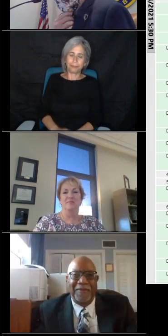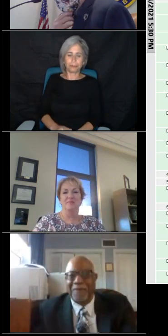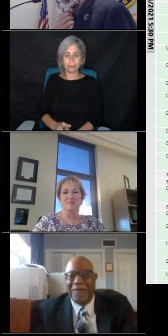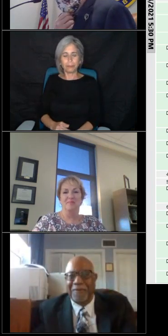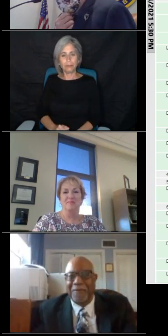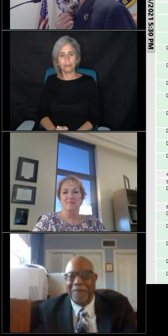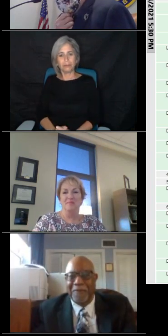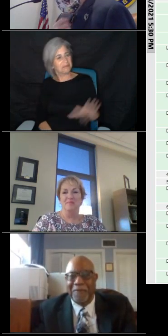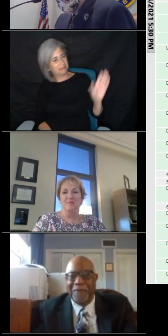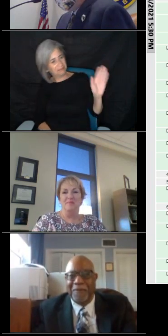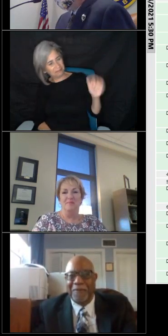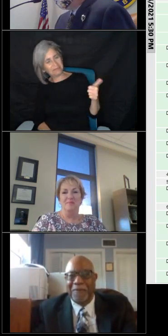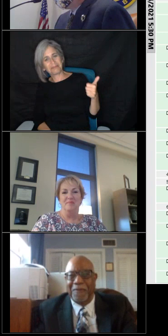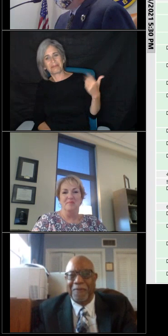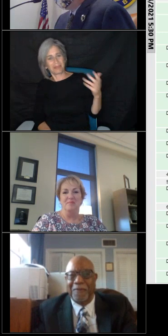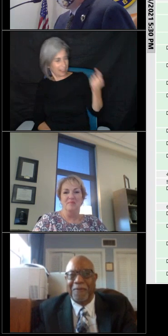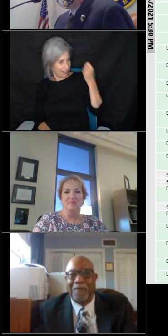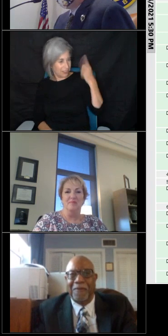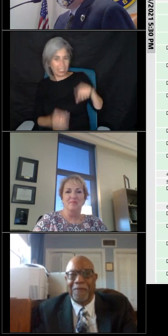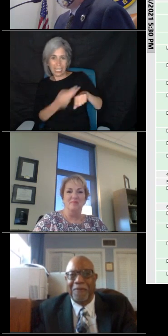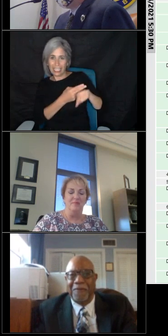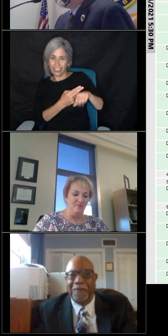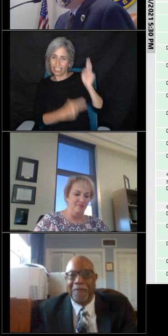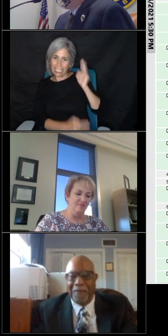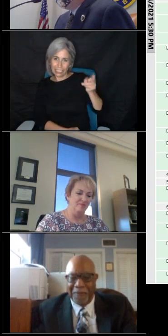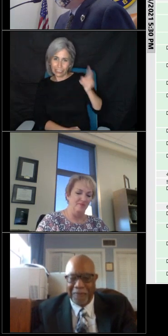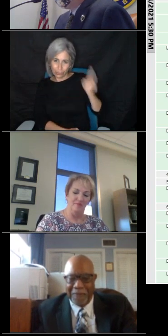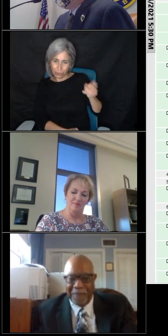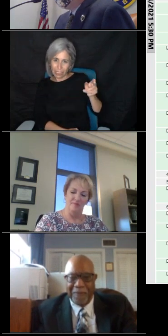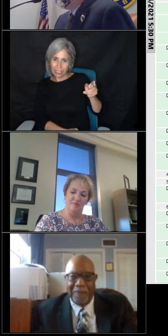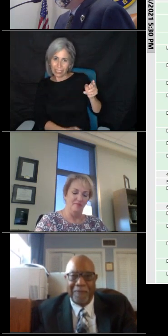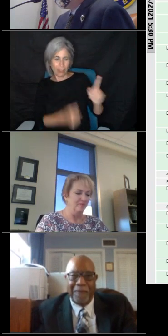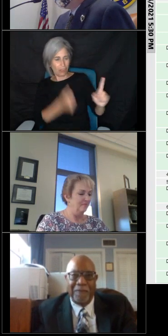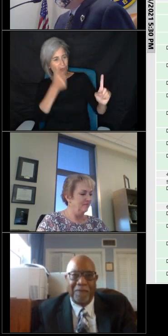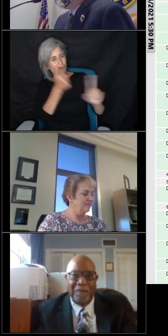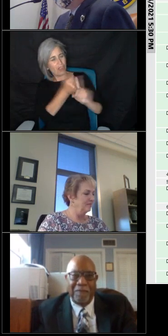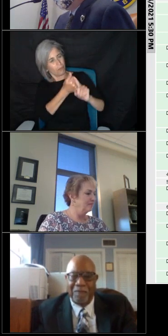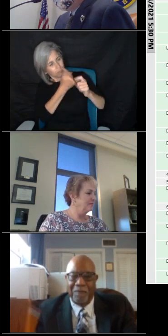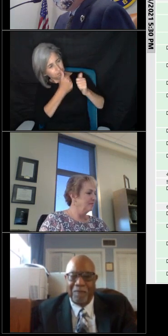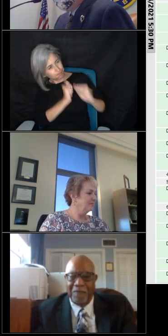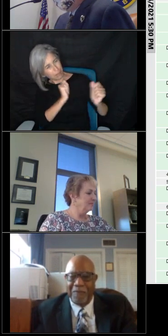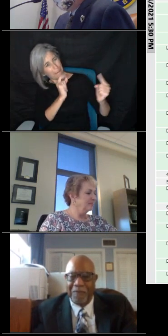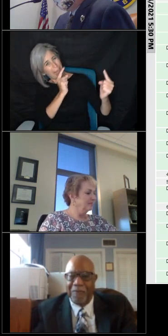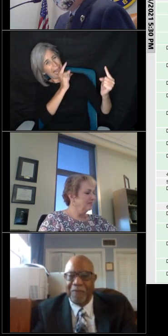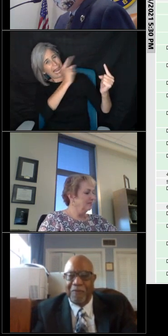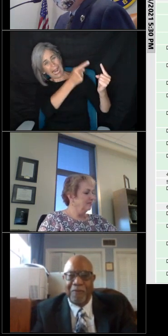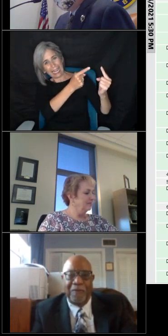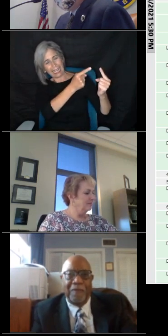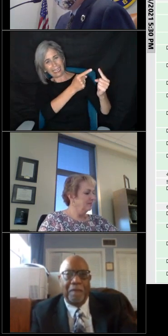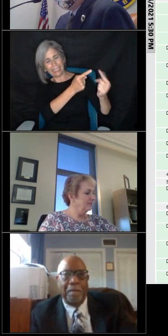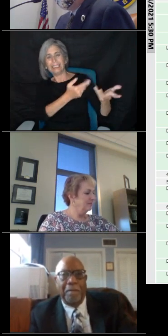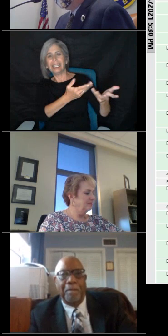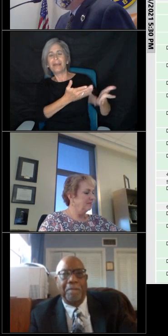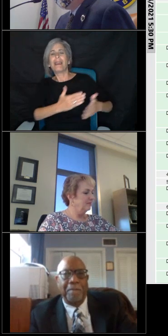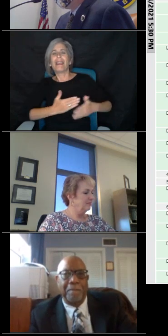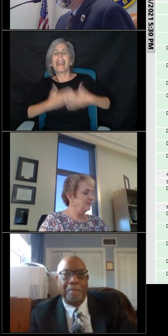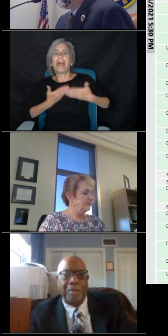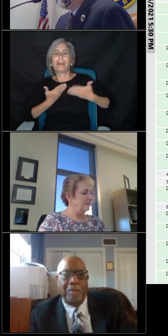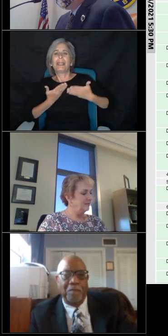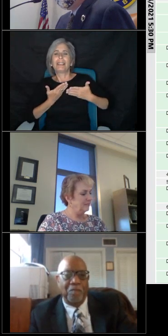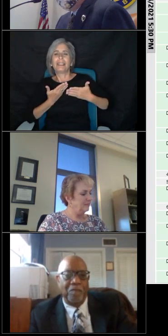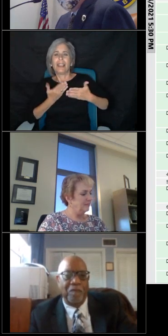No, it's, understanding Haitian history and their self-determination. It's glad to have them as part of our